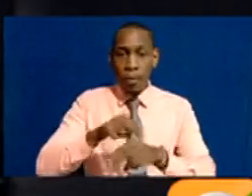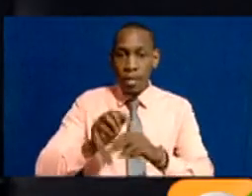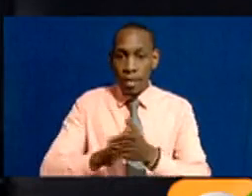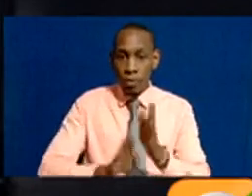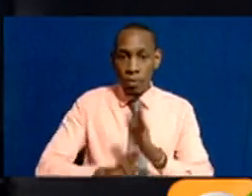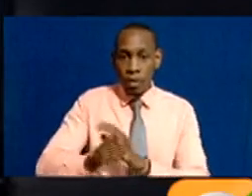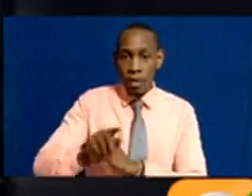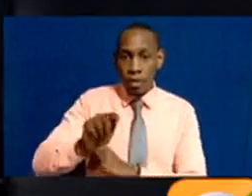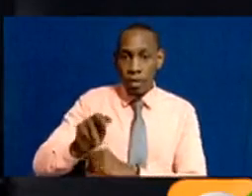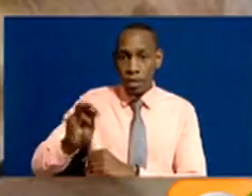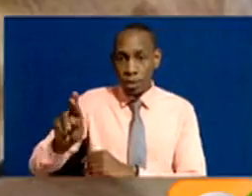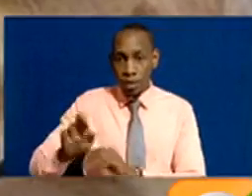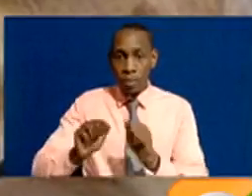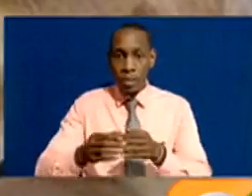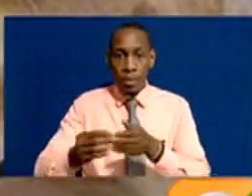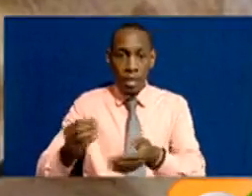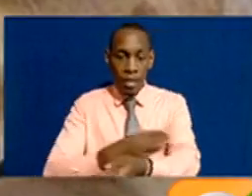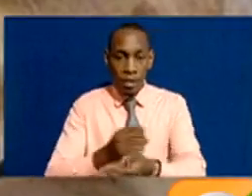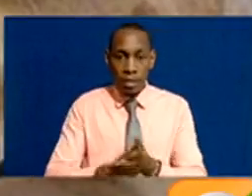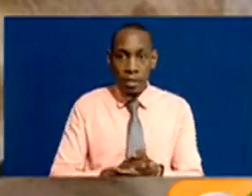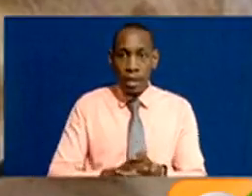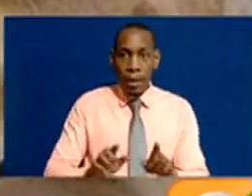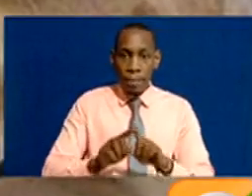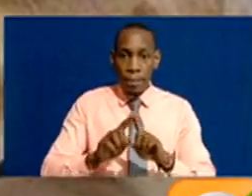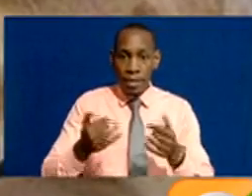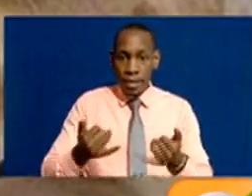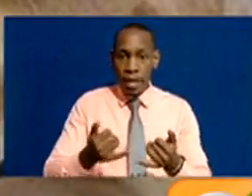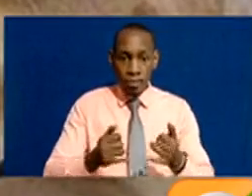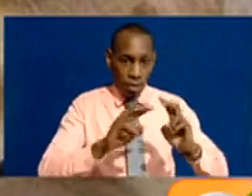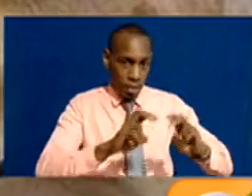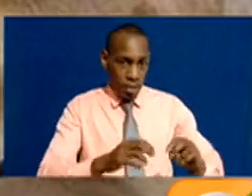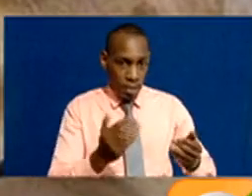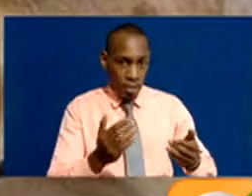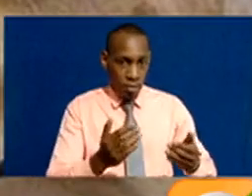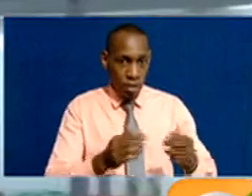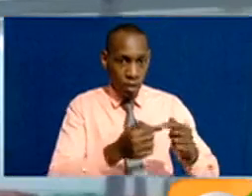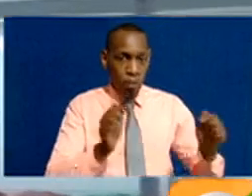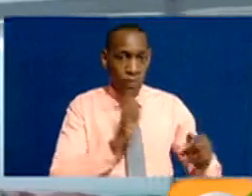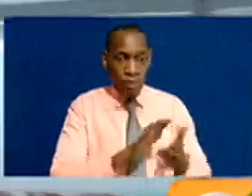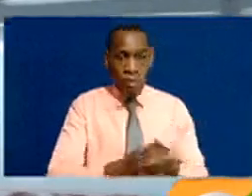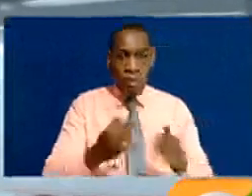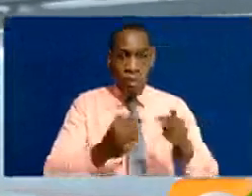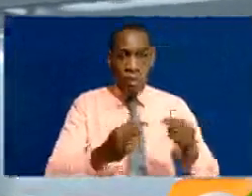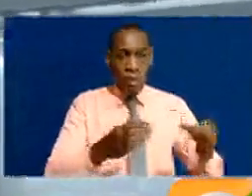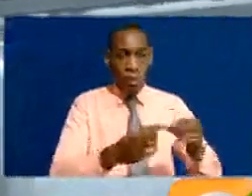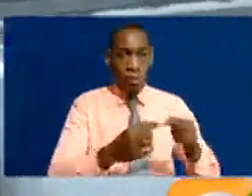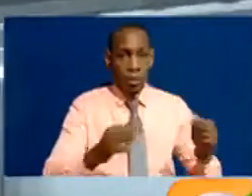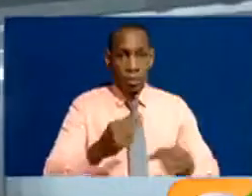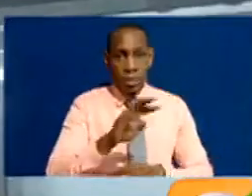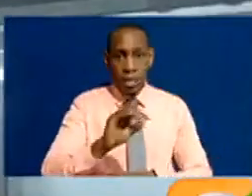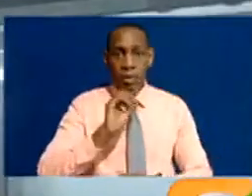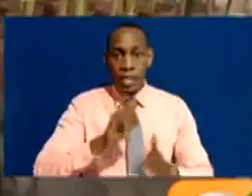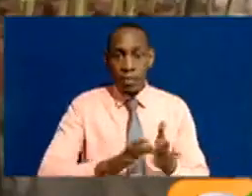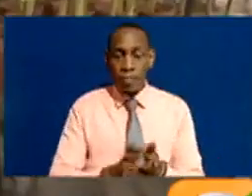can either be cancerous or not cancerous. Although that study has since been discredited, those opposed to the GMO technology insist that